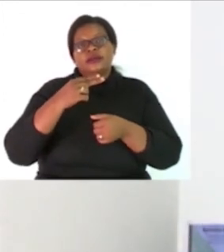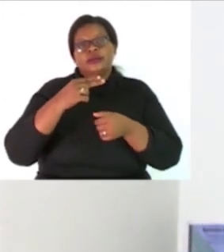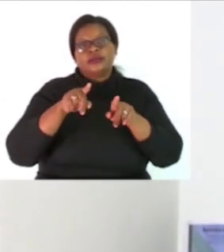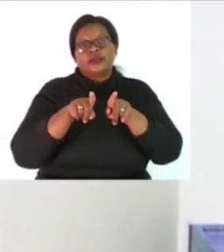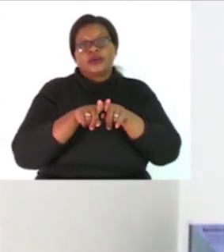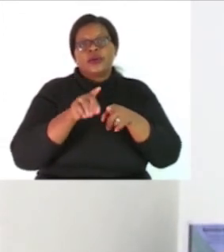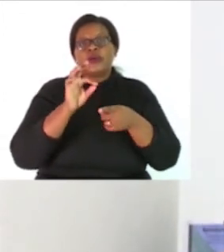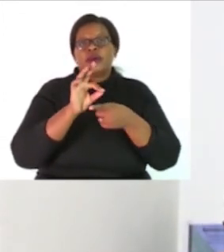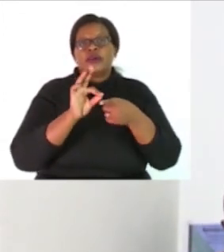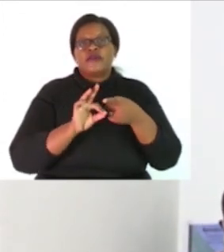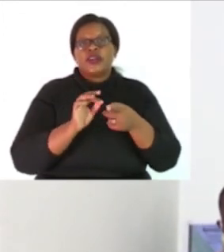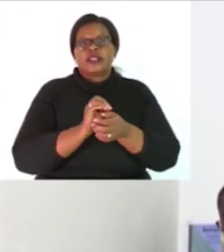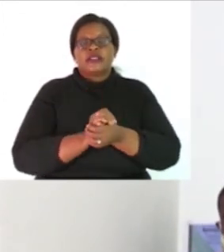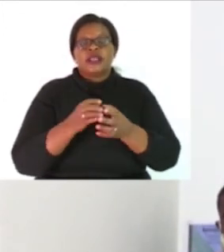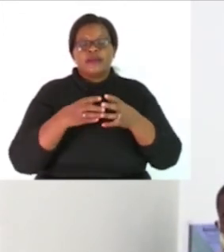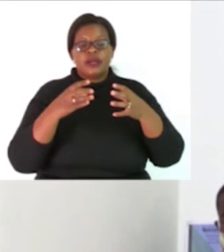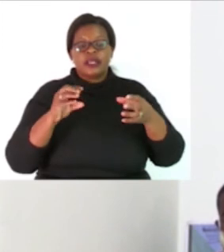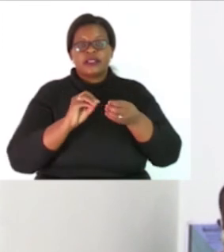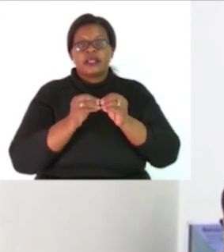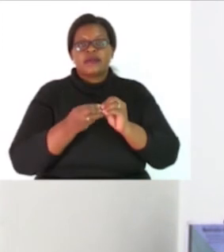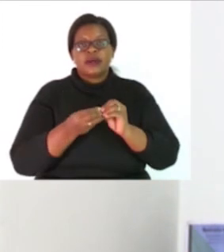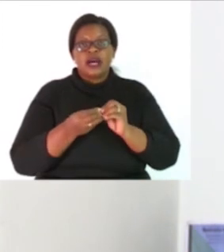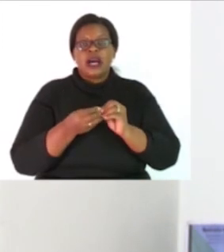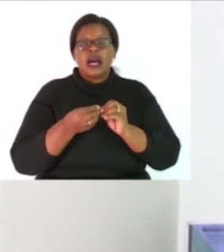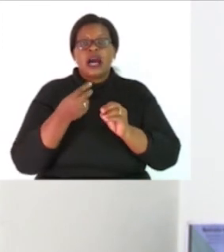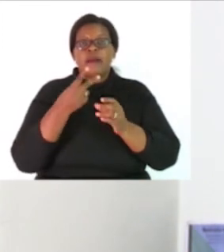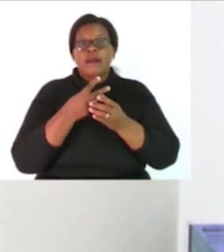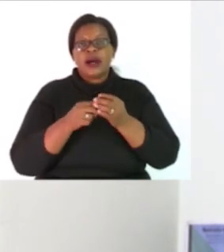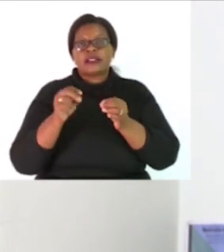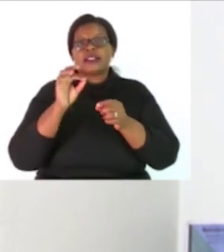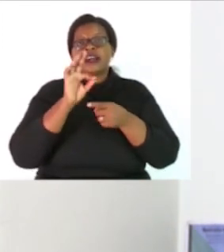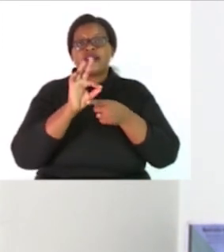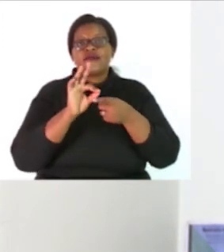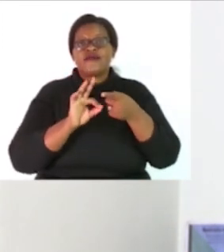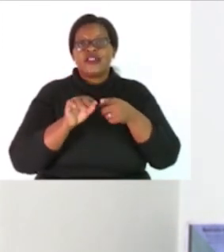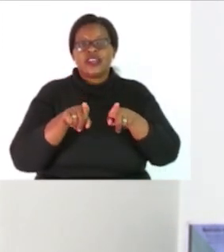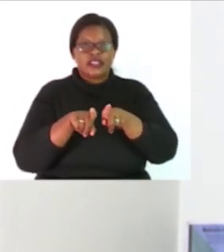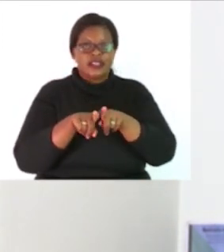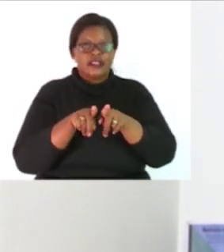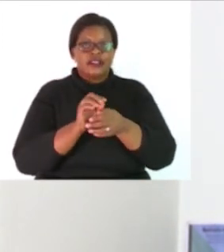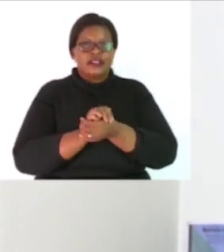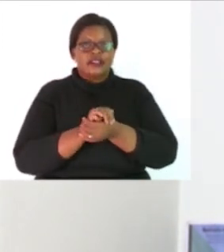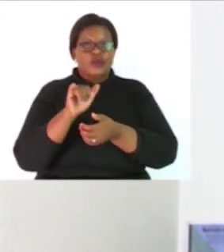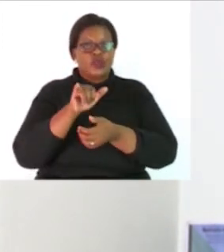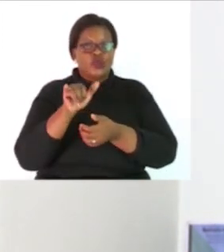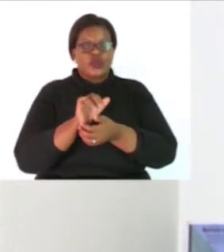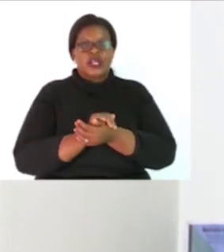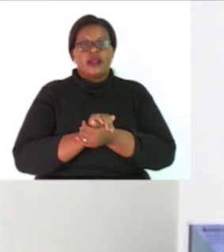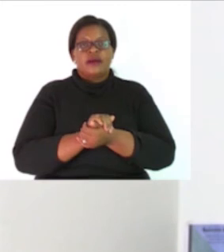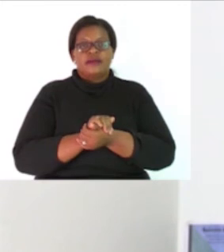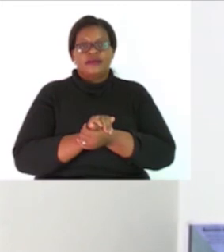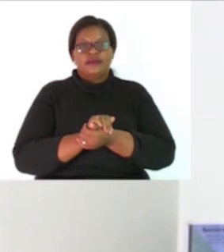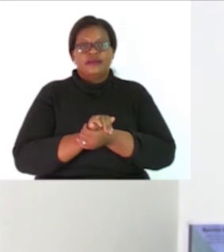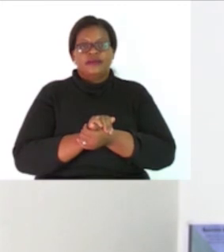other words, the biggest number among the common factors. All right? I always